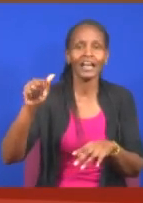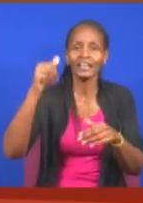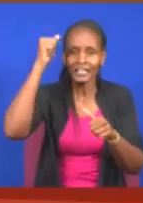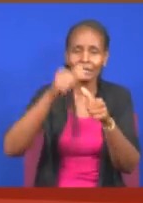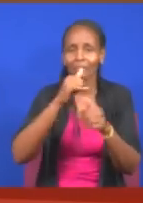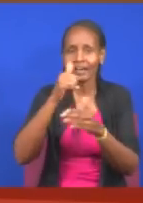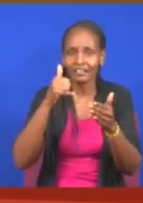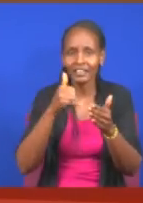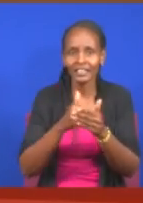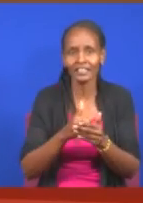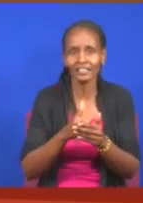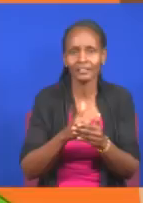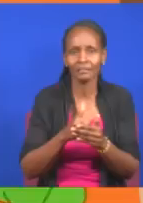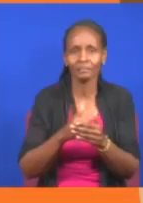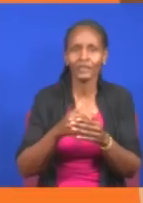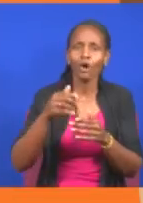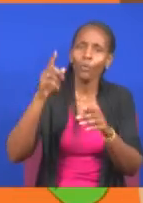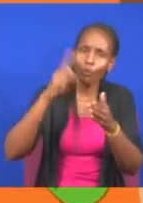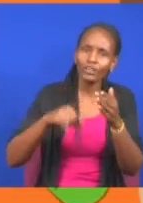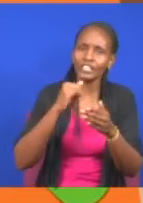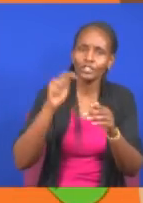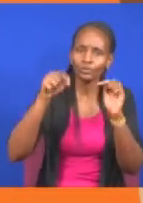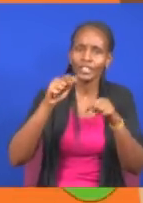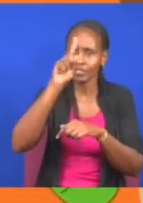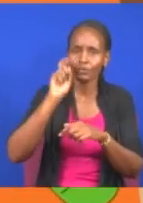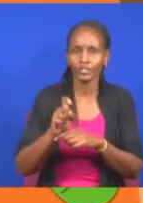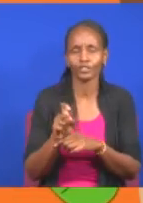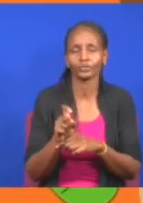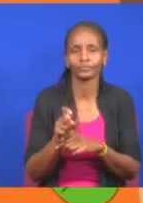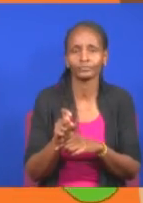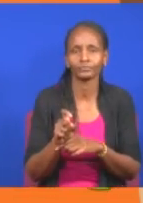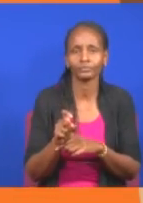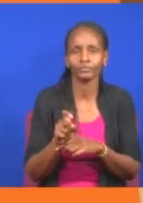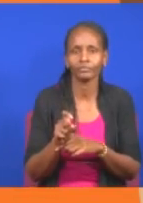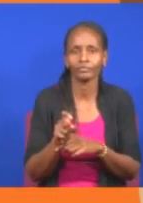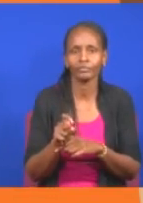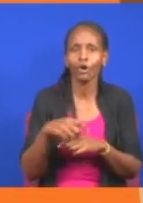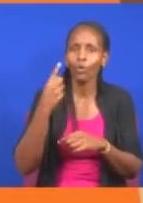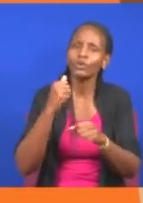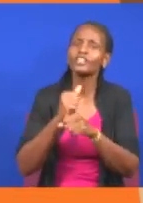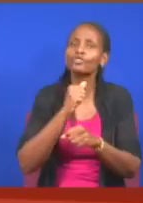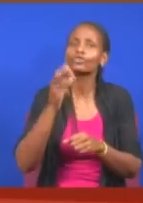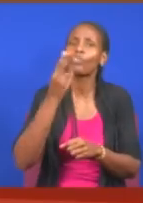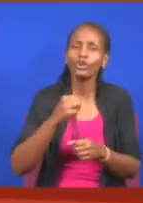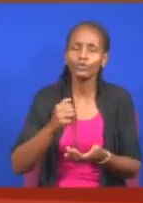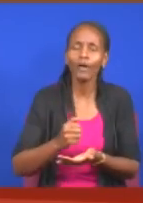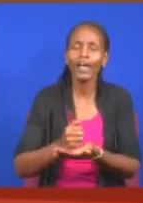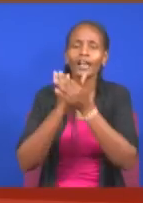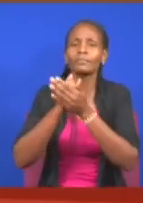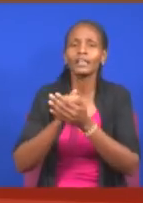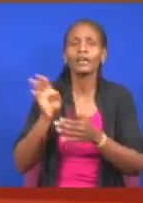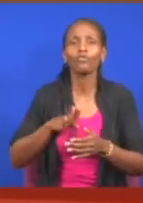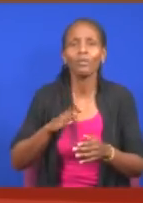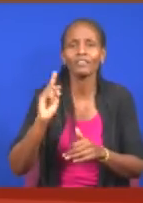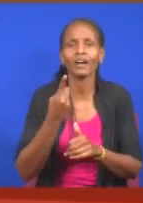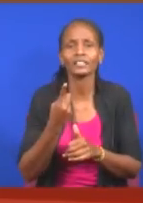Holy, what is today's question? Today's question is, who did not want to help the widow woman at first? The